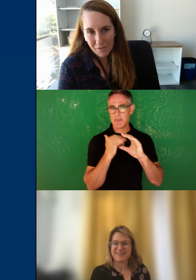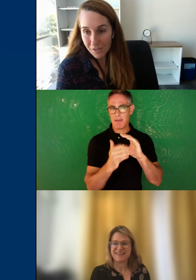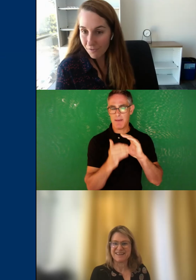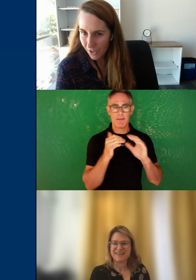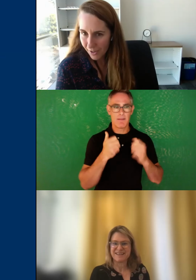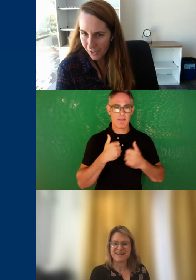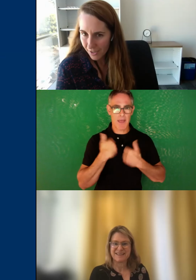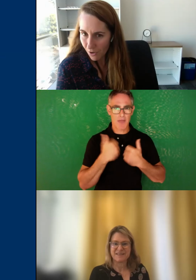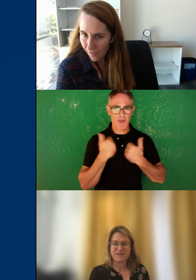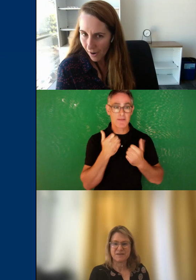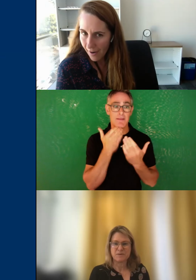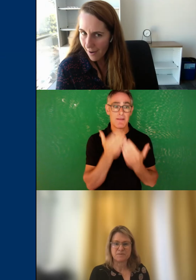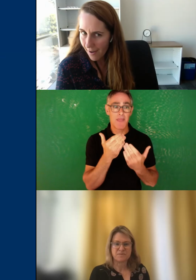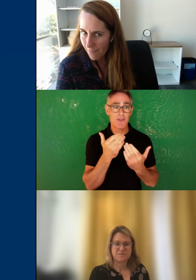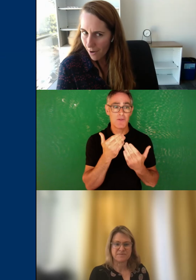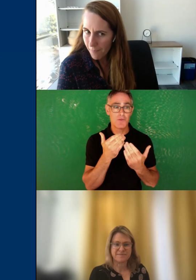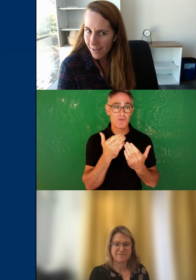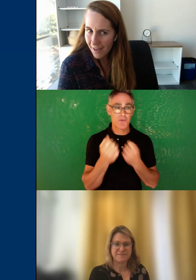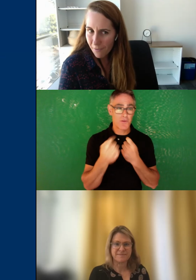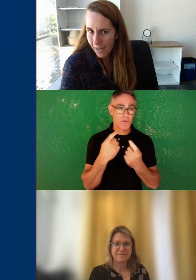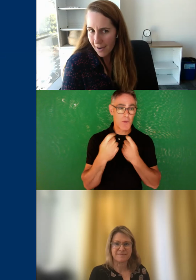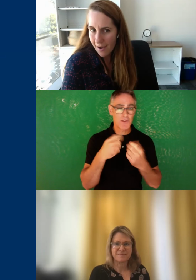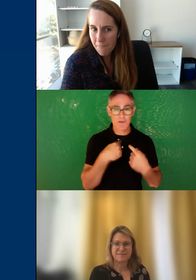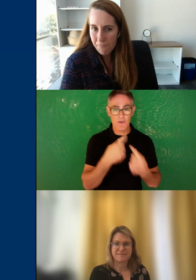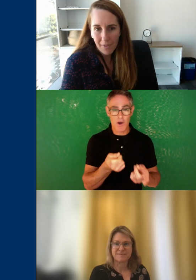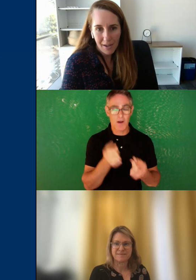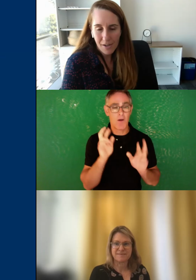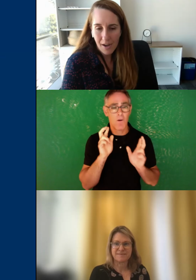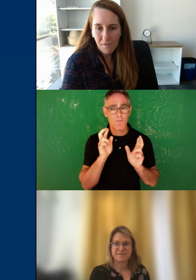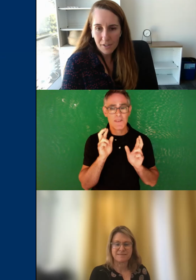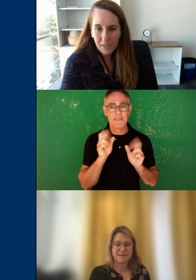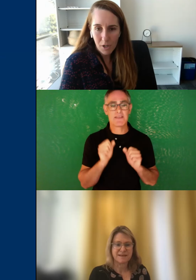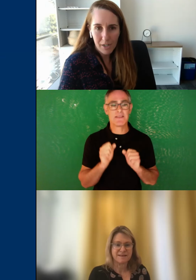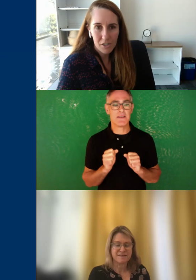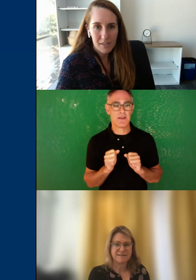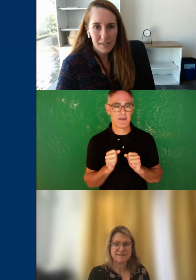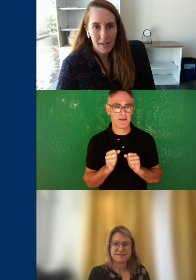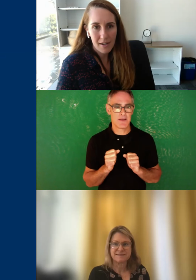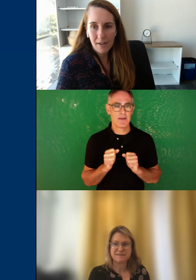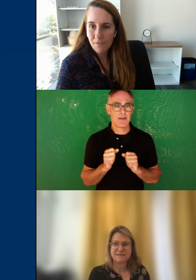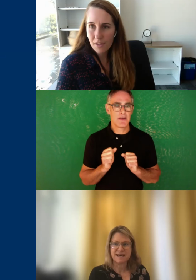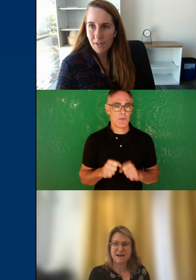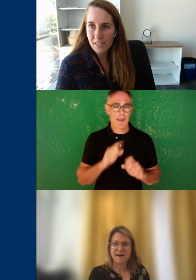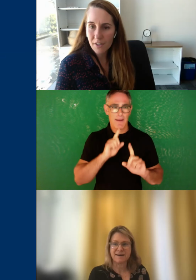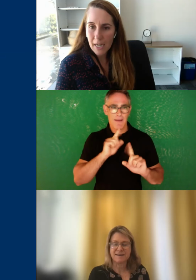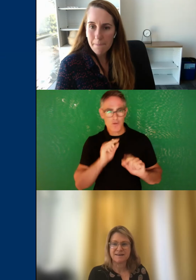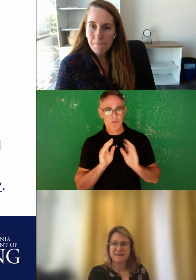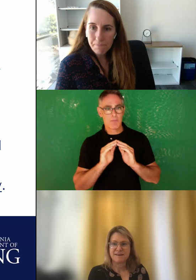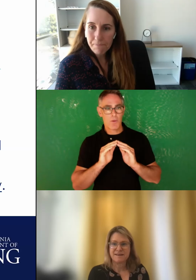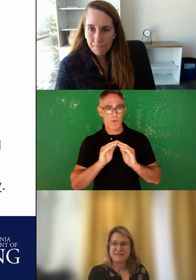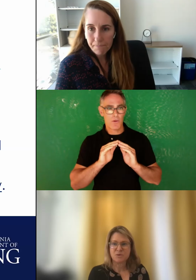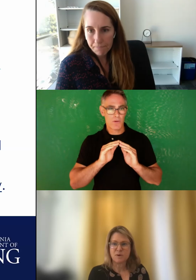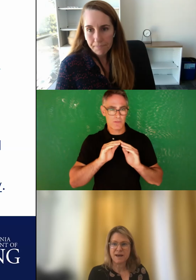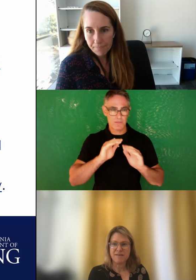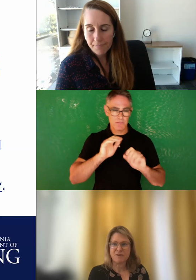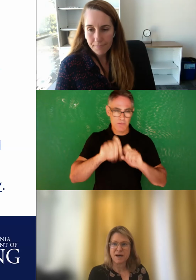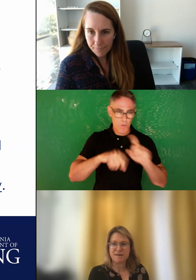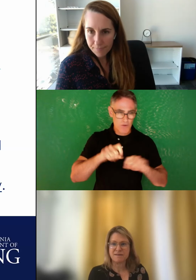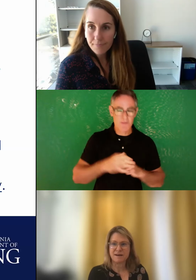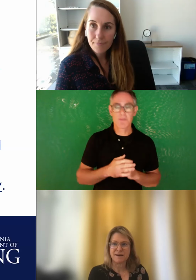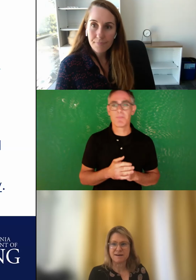much for your questions so far. And I'm hoping that we can field some more questions with the rest of our time. So we